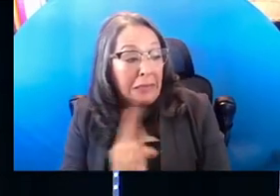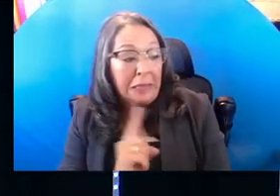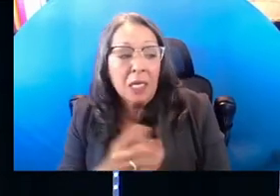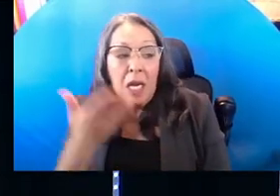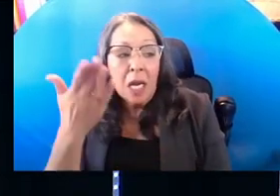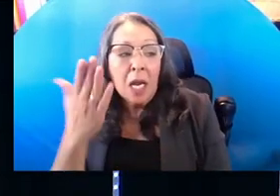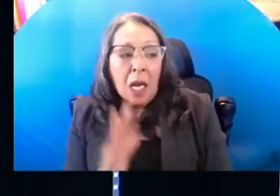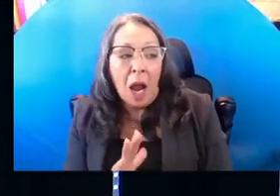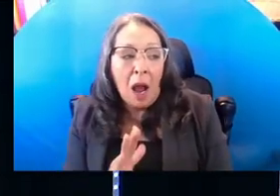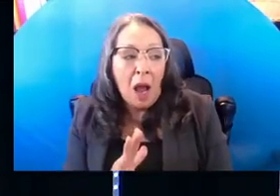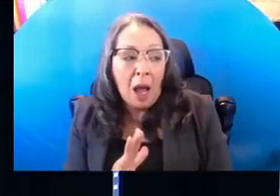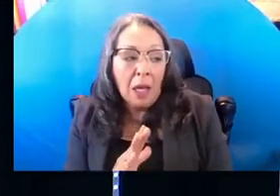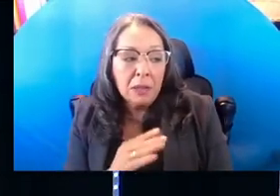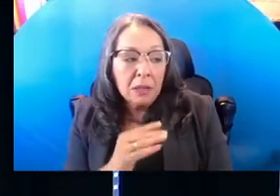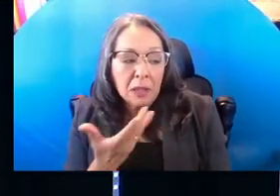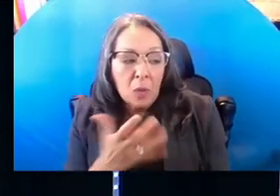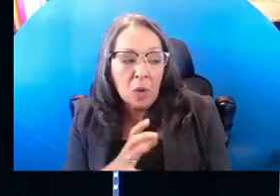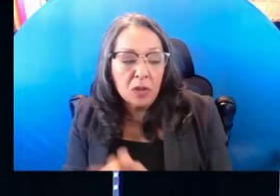it.